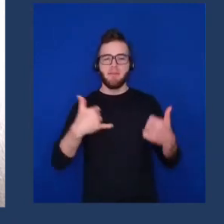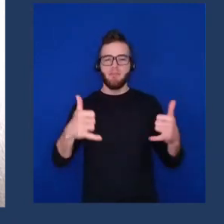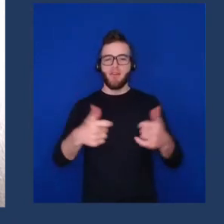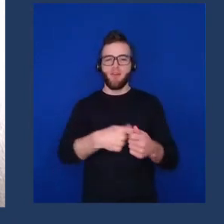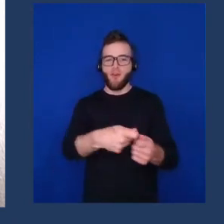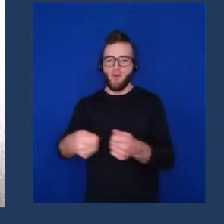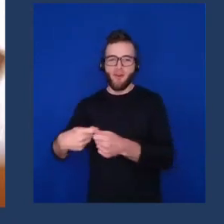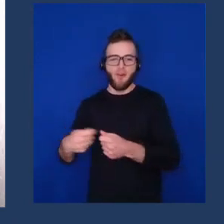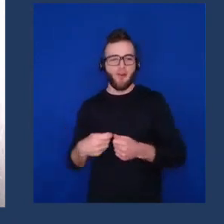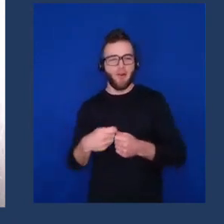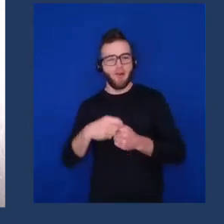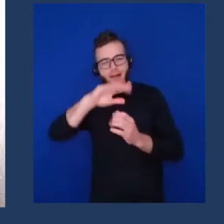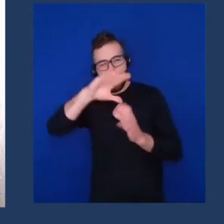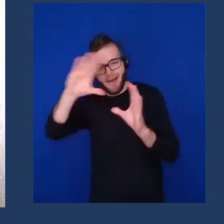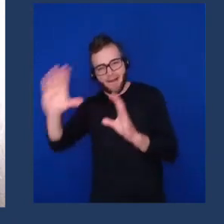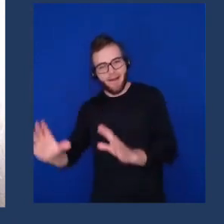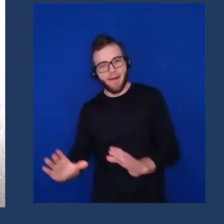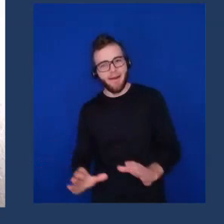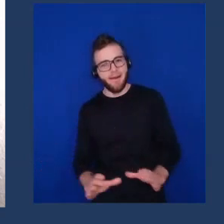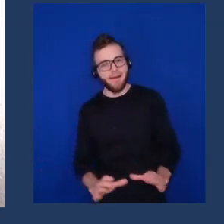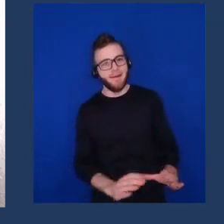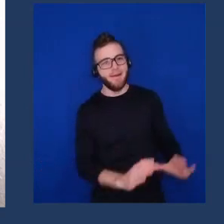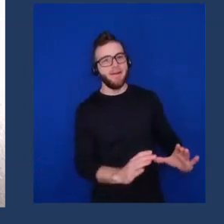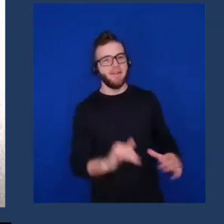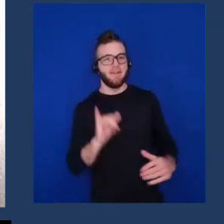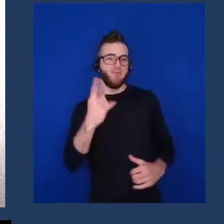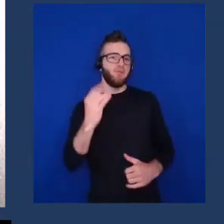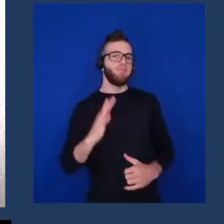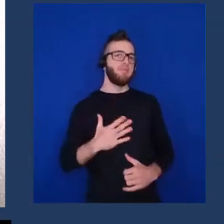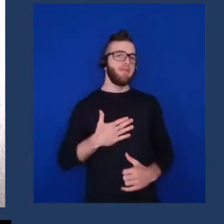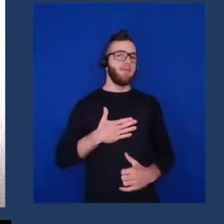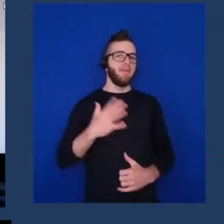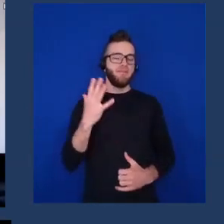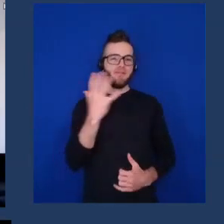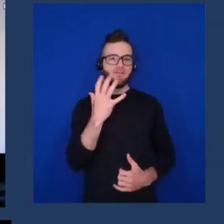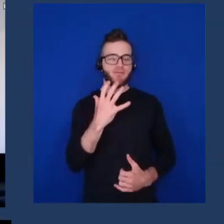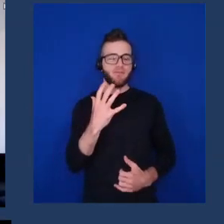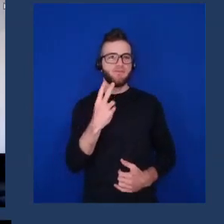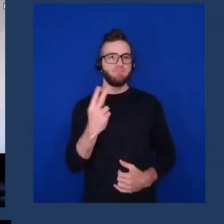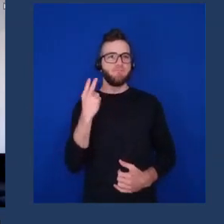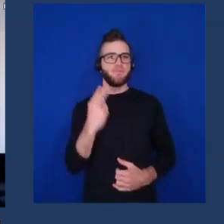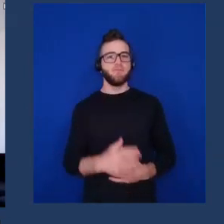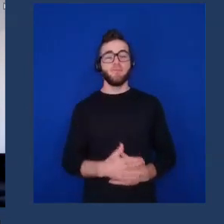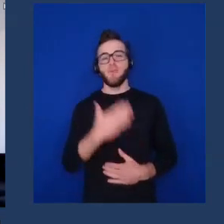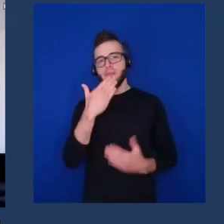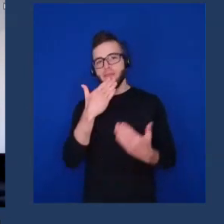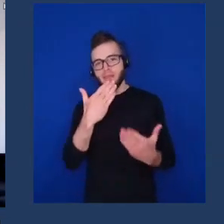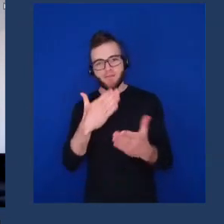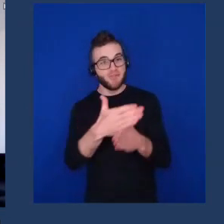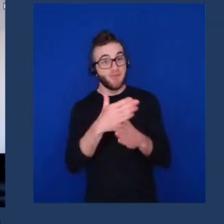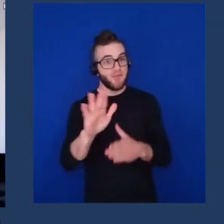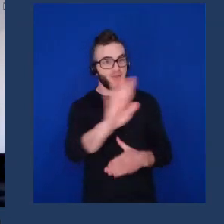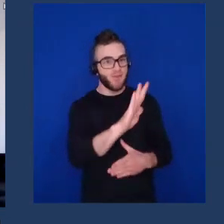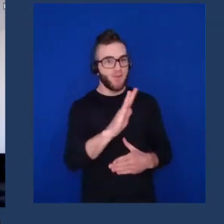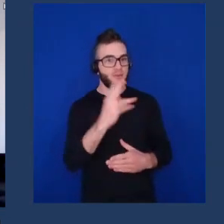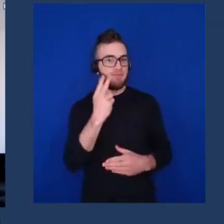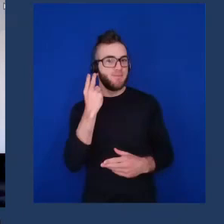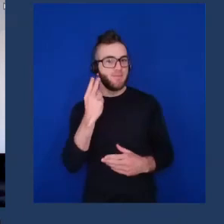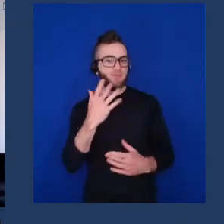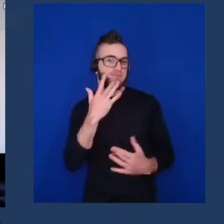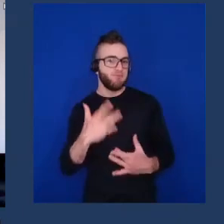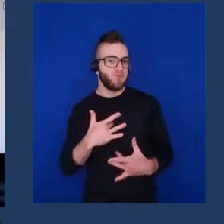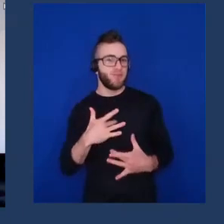memories. So thank you for sharing those birthday favorites. To go into the content from